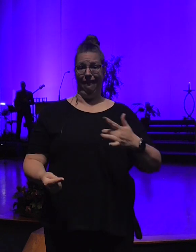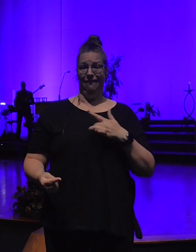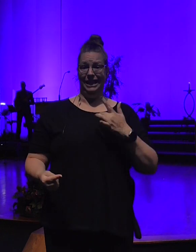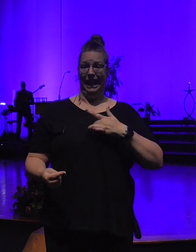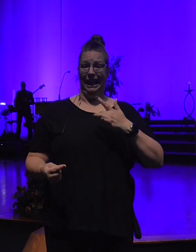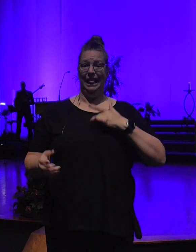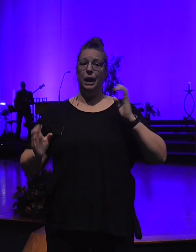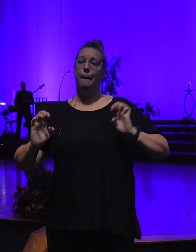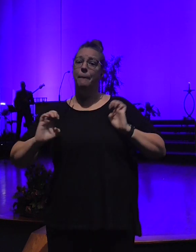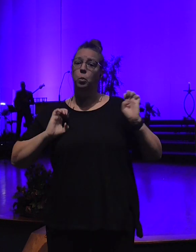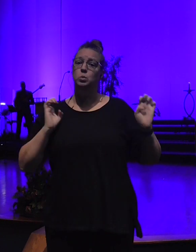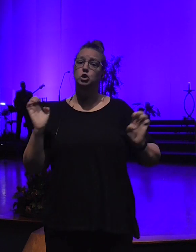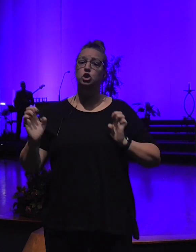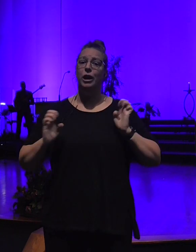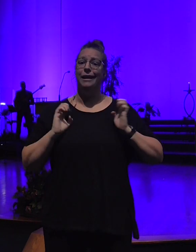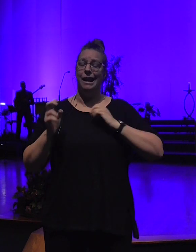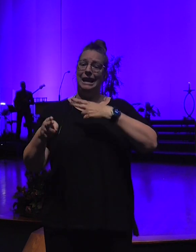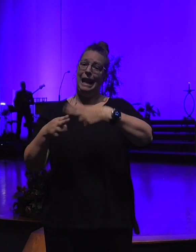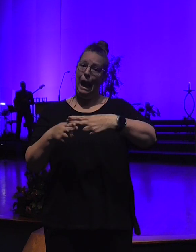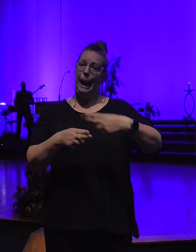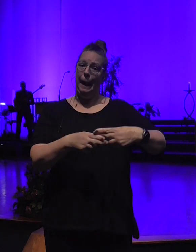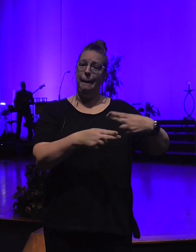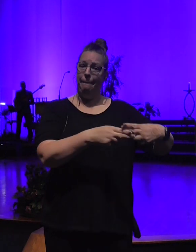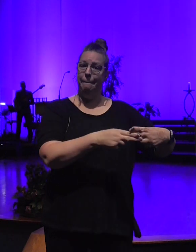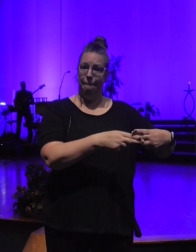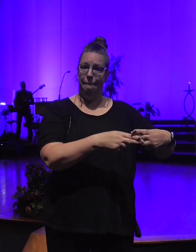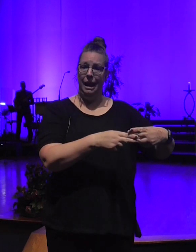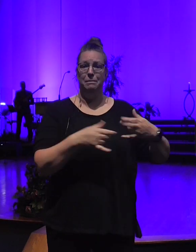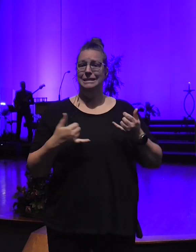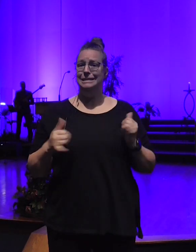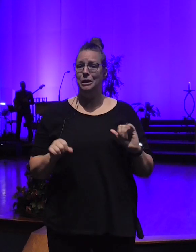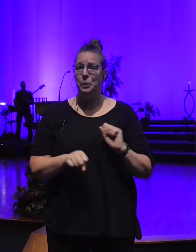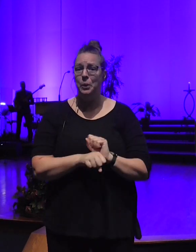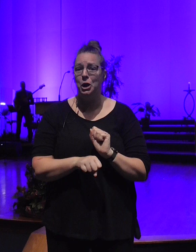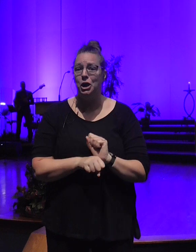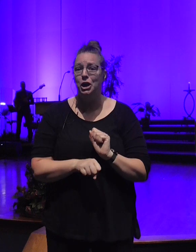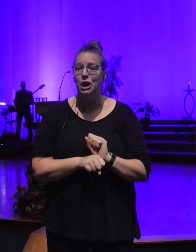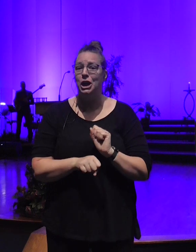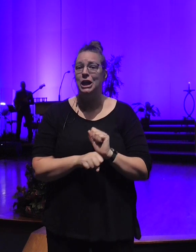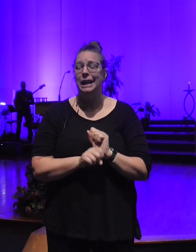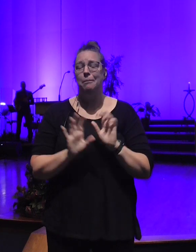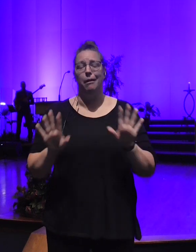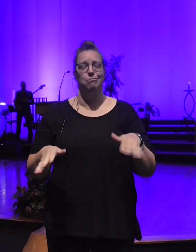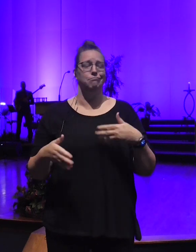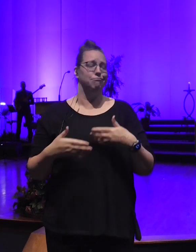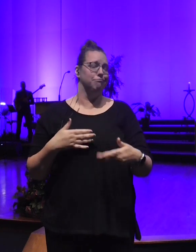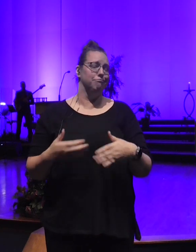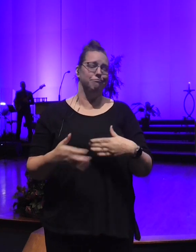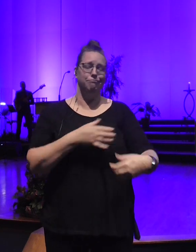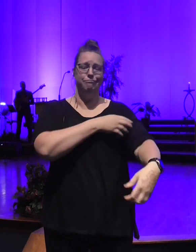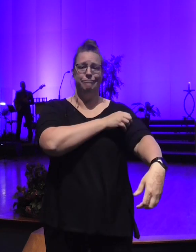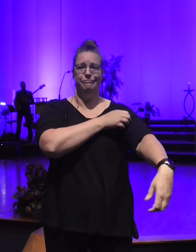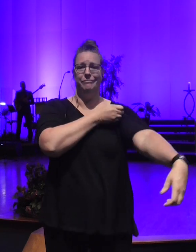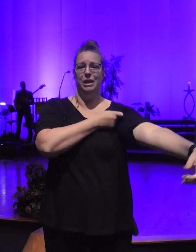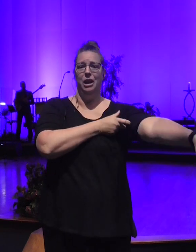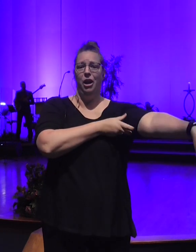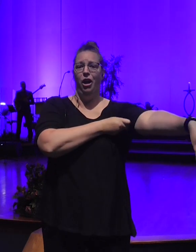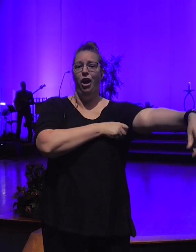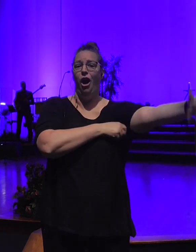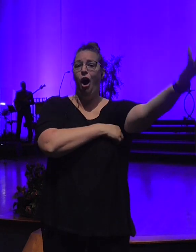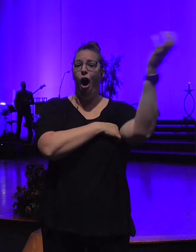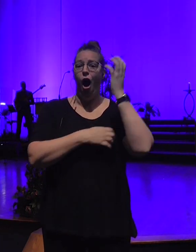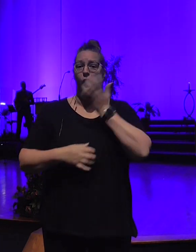emotions and how to name them. And I'm still working on it. But for whatever reason, awe isn't